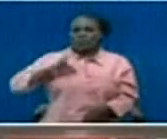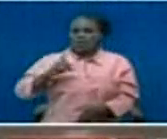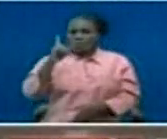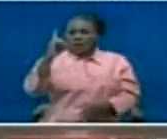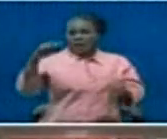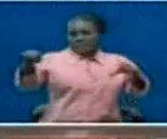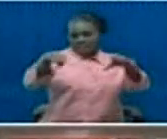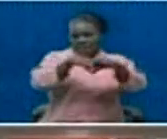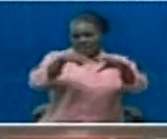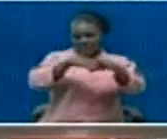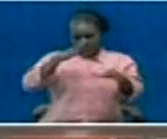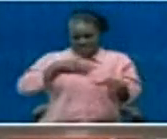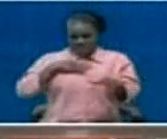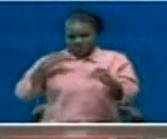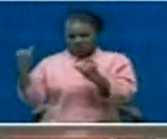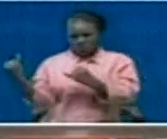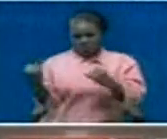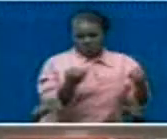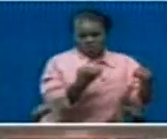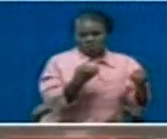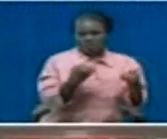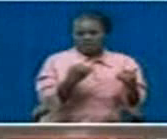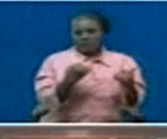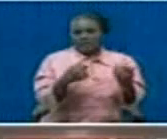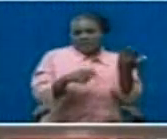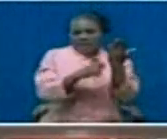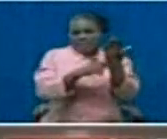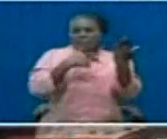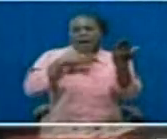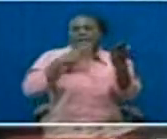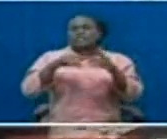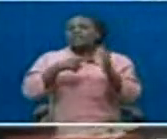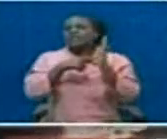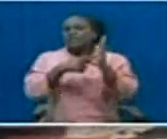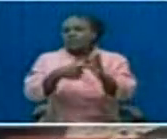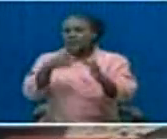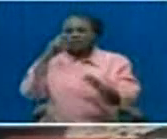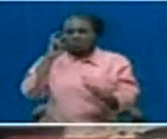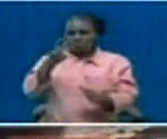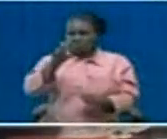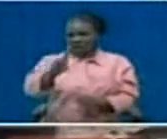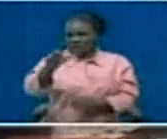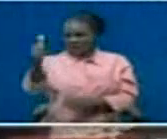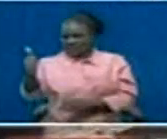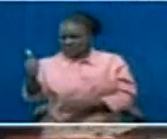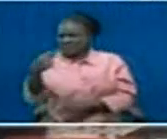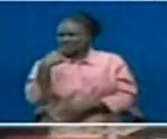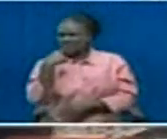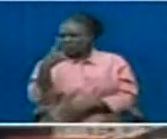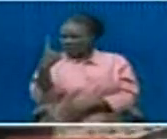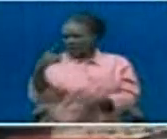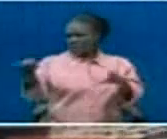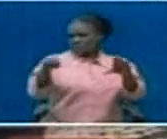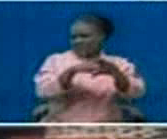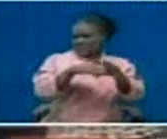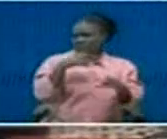my members, when we were introduced and I said, I'm Sophia Lepuchirit from Samburu, they looked at each other. And then one of the